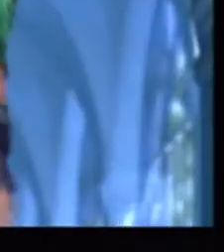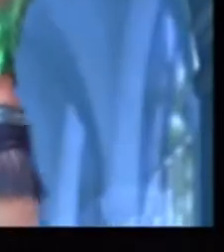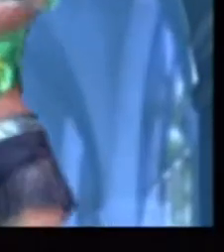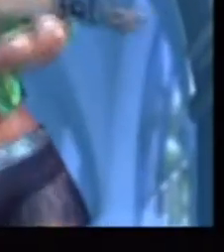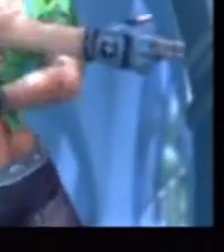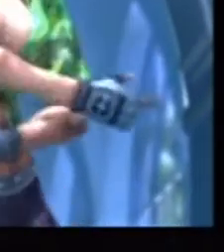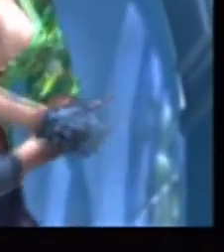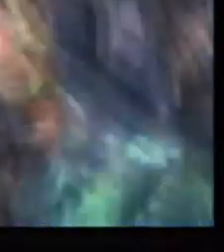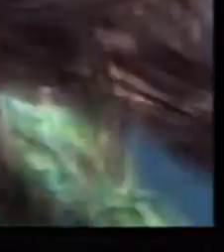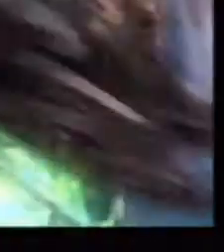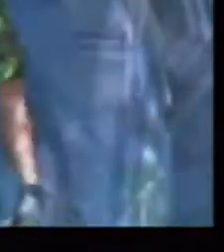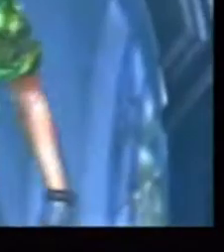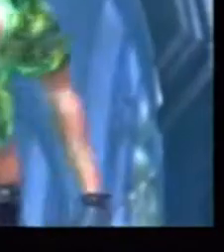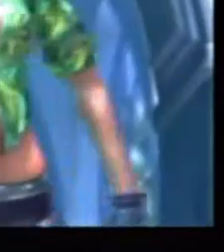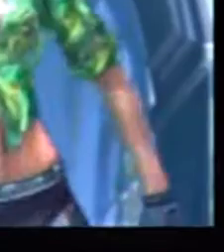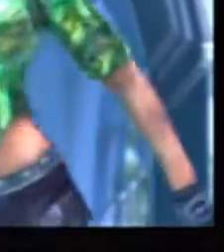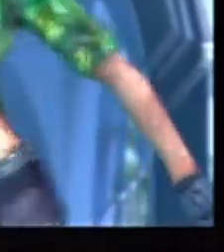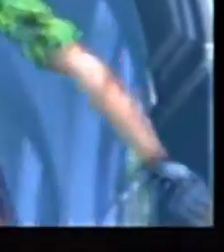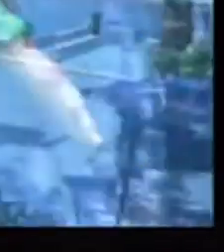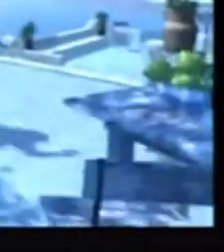Or does it feel as young and beautiful as ever?